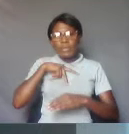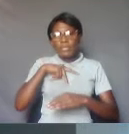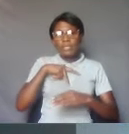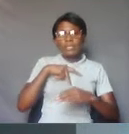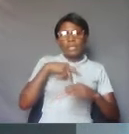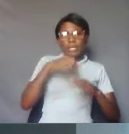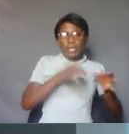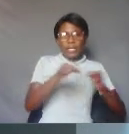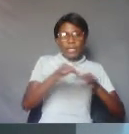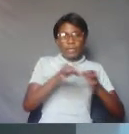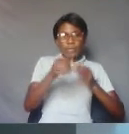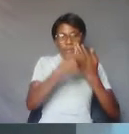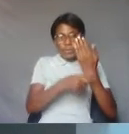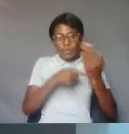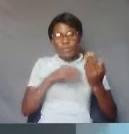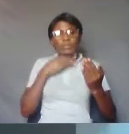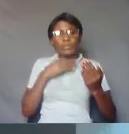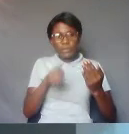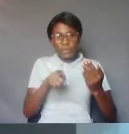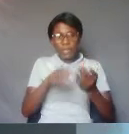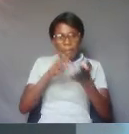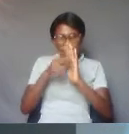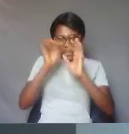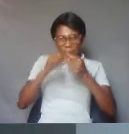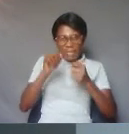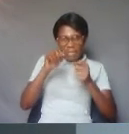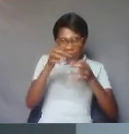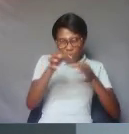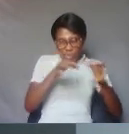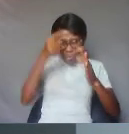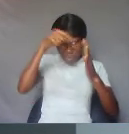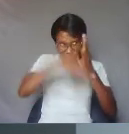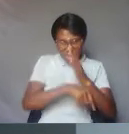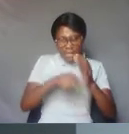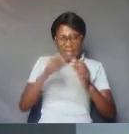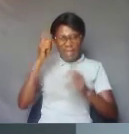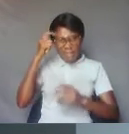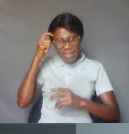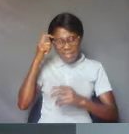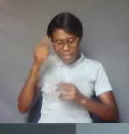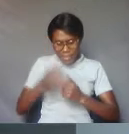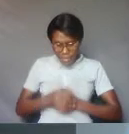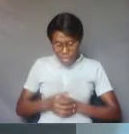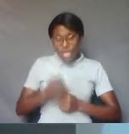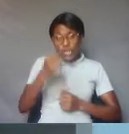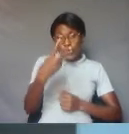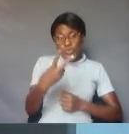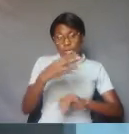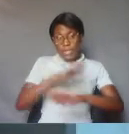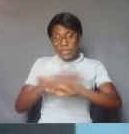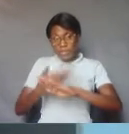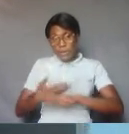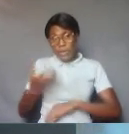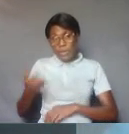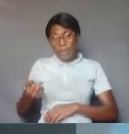theology to revisit their traditions. Yeah, I'm watching a webinar. I have two examples